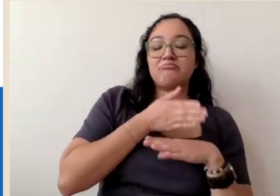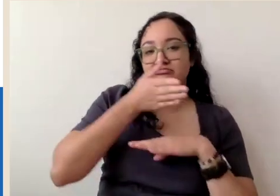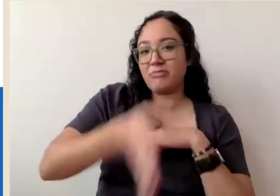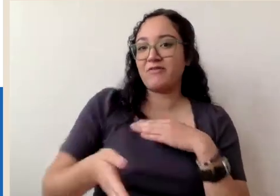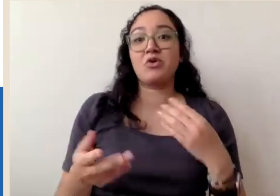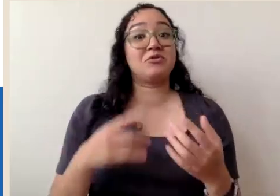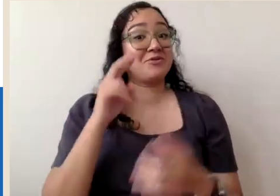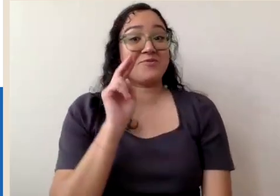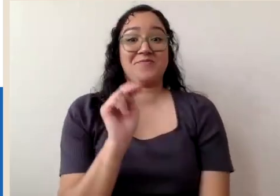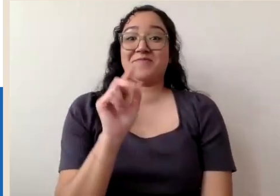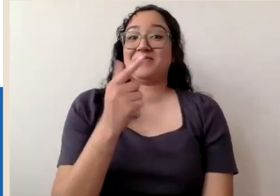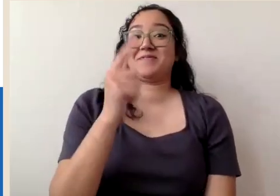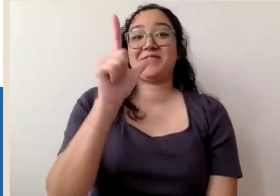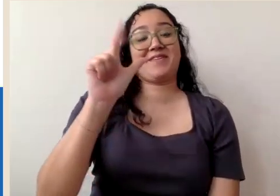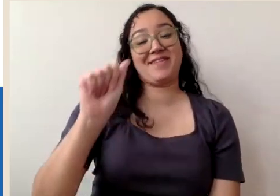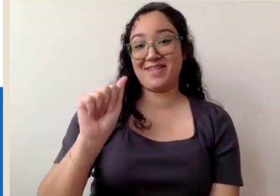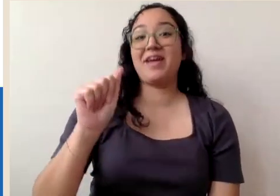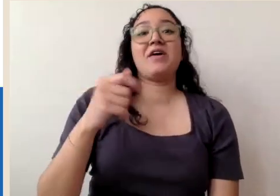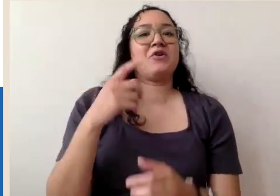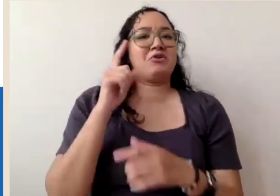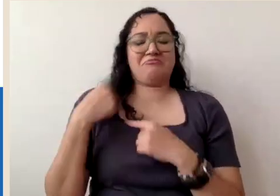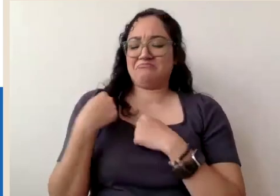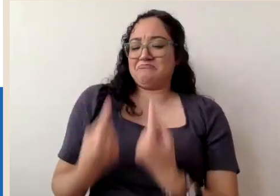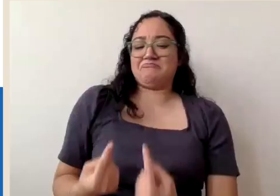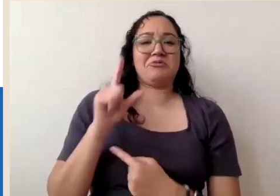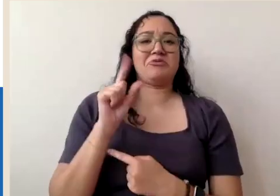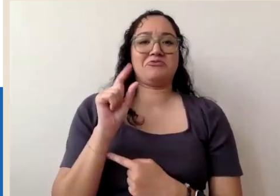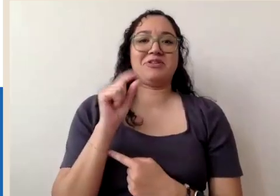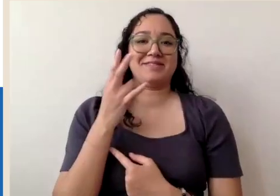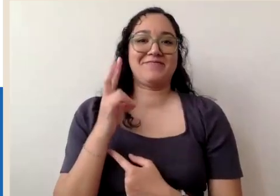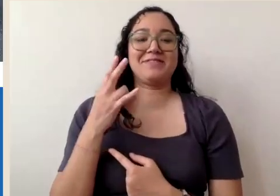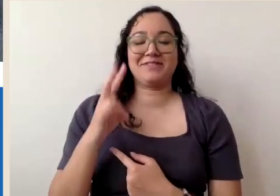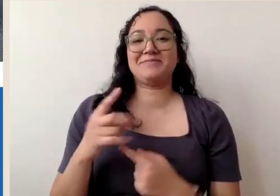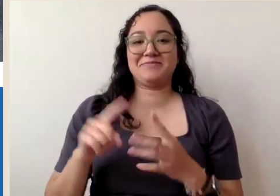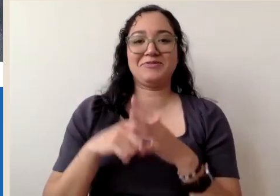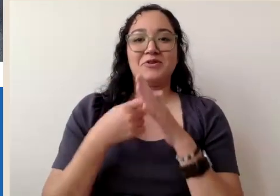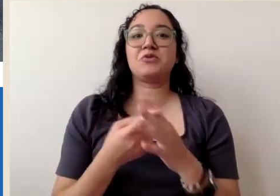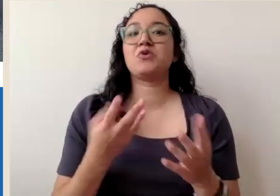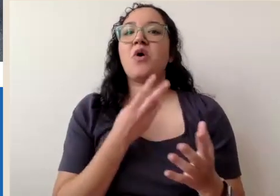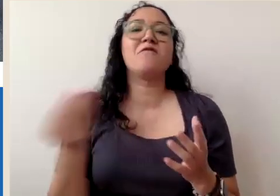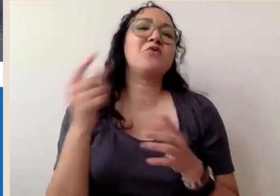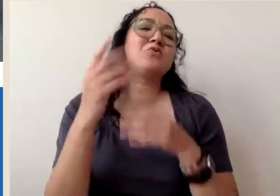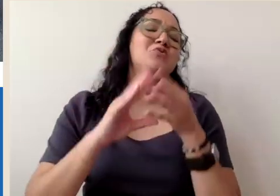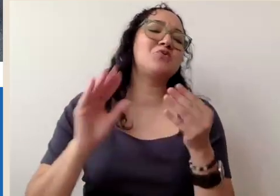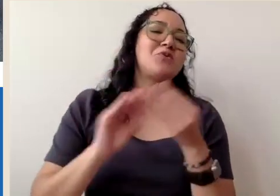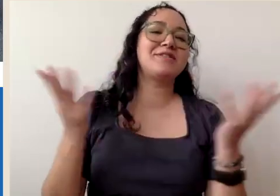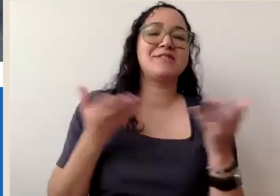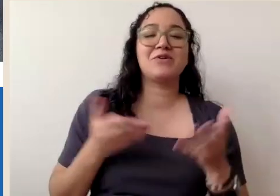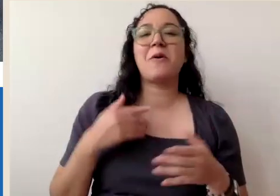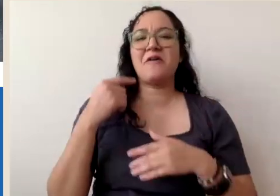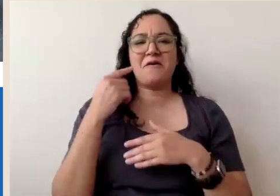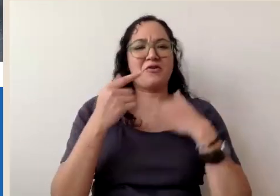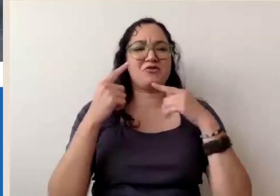And that's what we've been doing since 2017 when this nonprofit was started. So a couple of stories here. During this